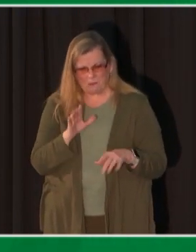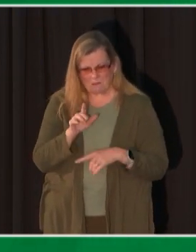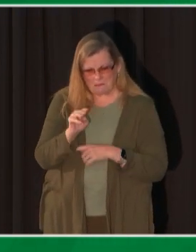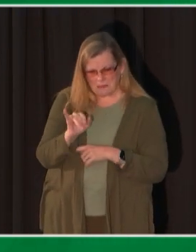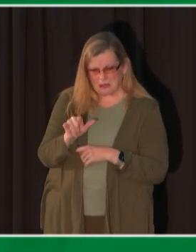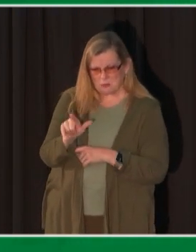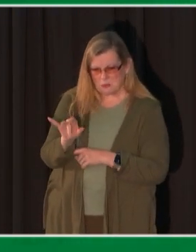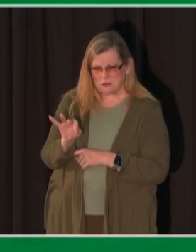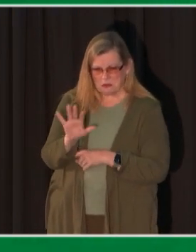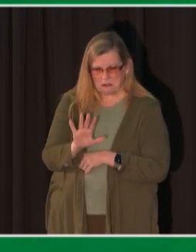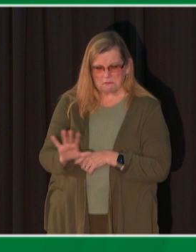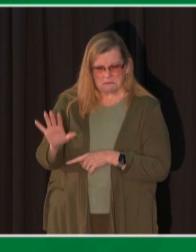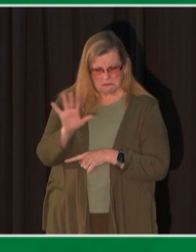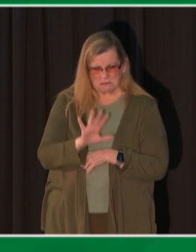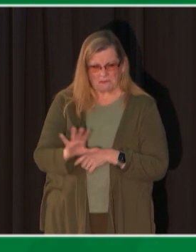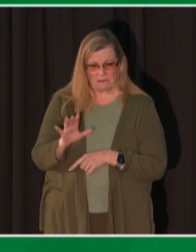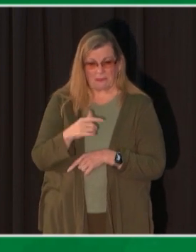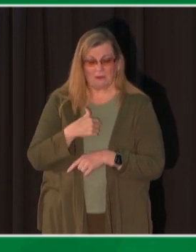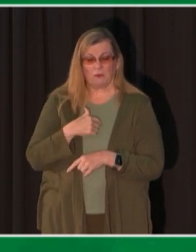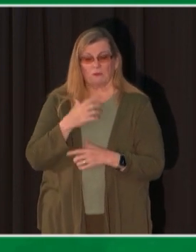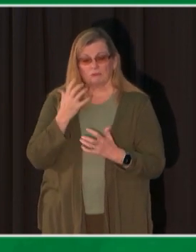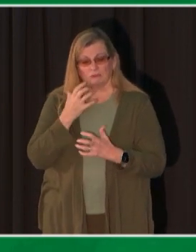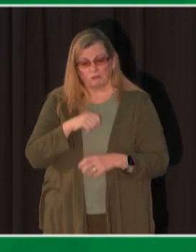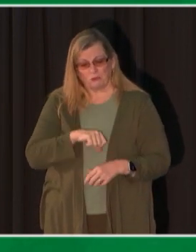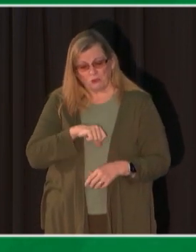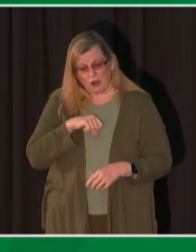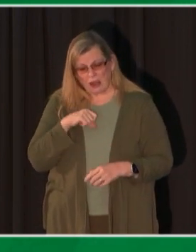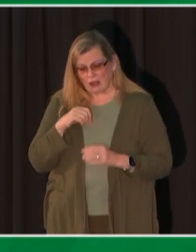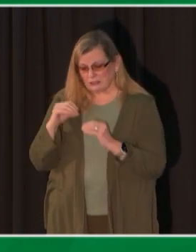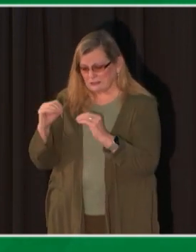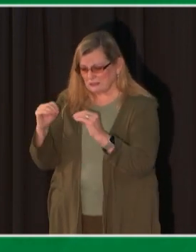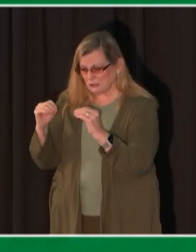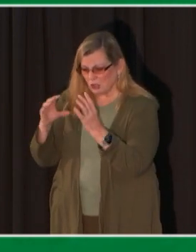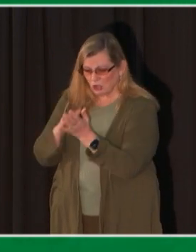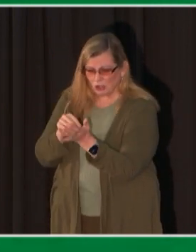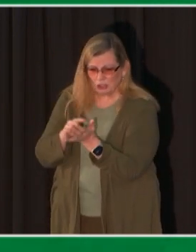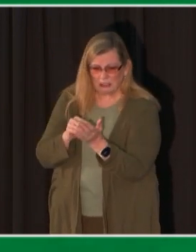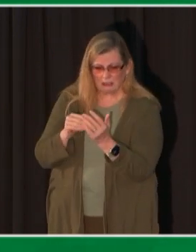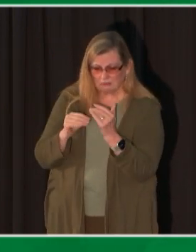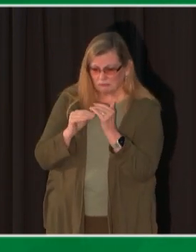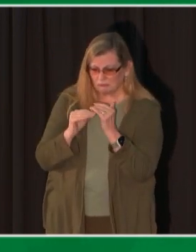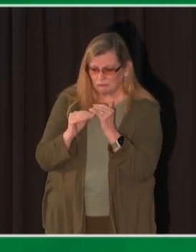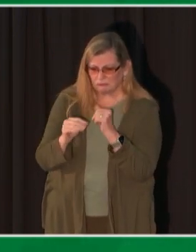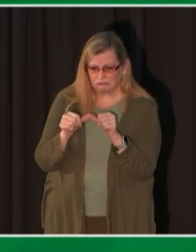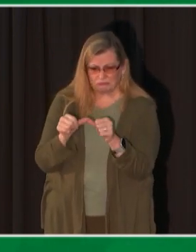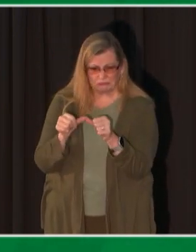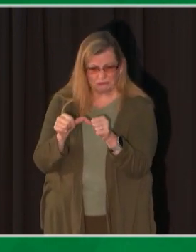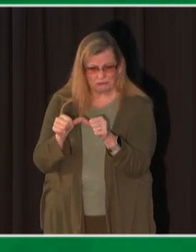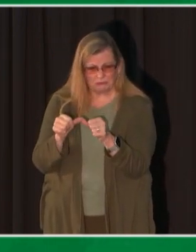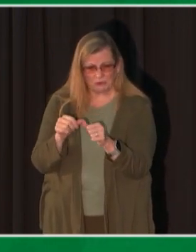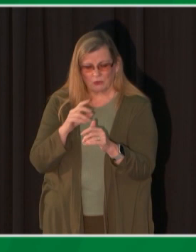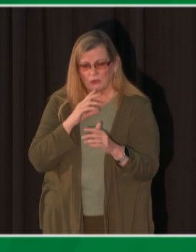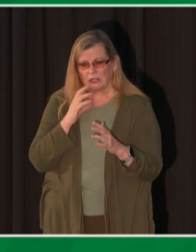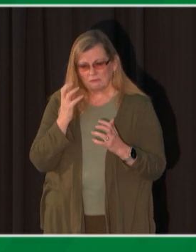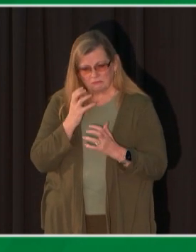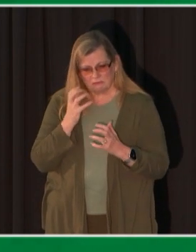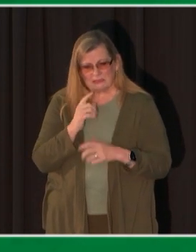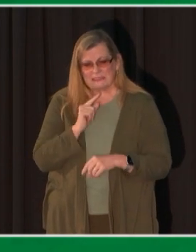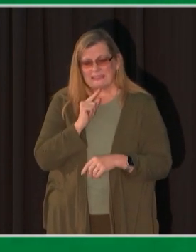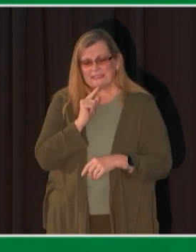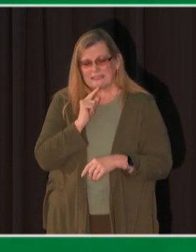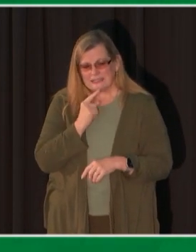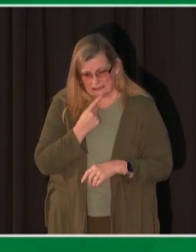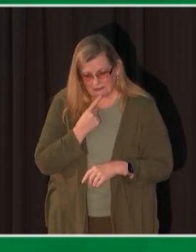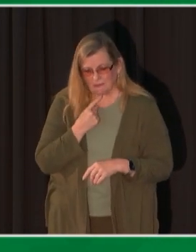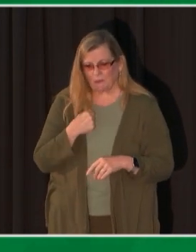proud that teaching and learning has continued. I want to reemphasize the Mayor's point that it is critically important that we all stay connected during this